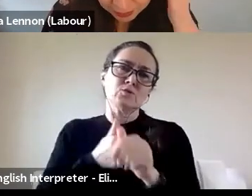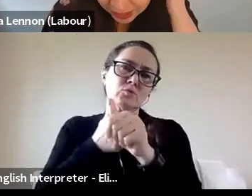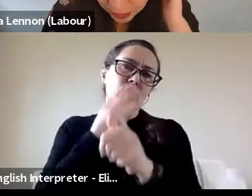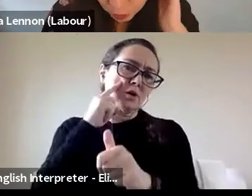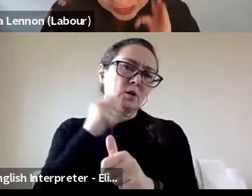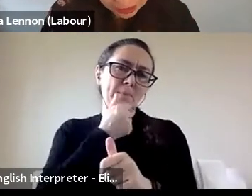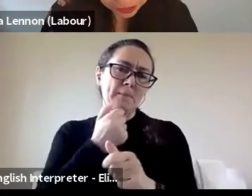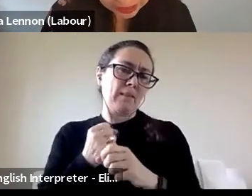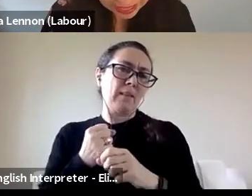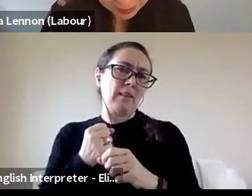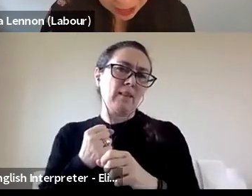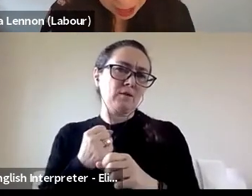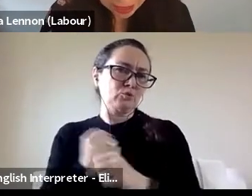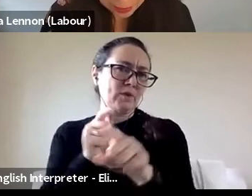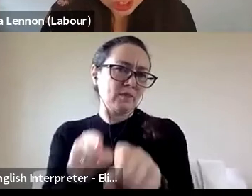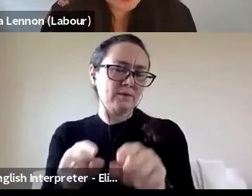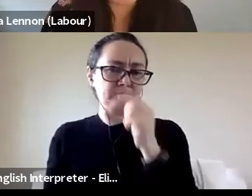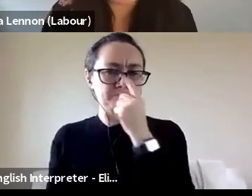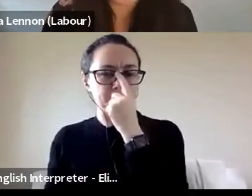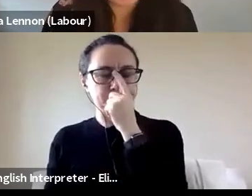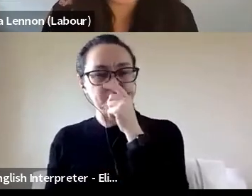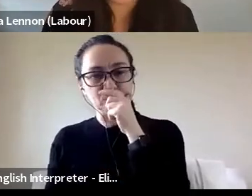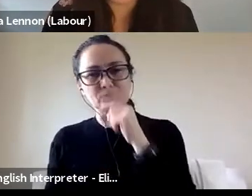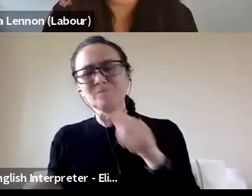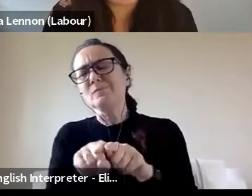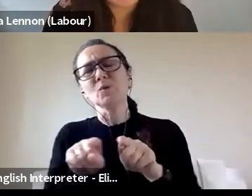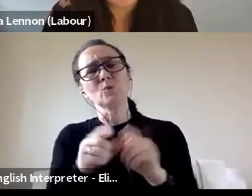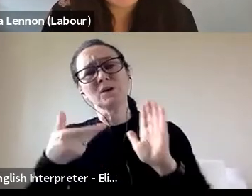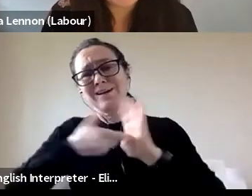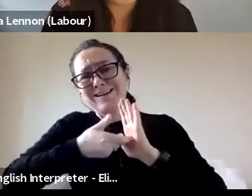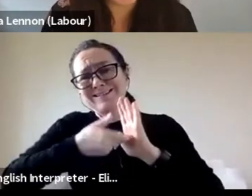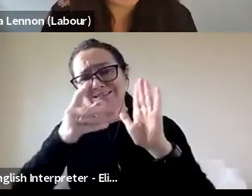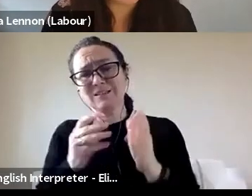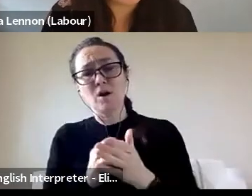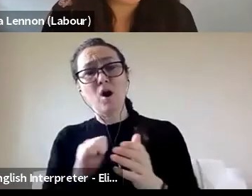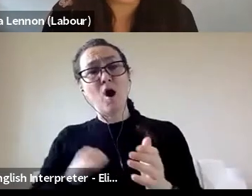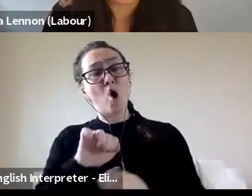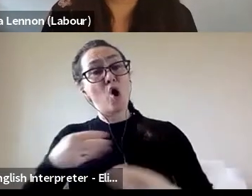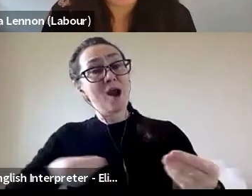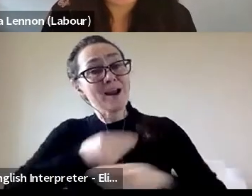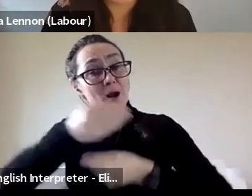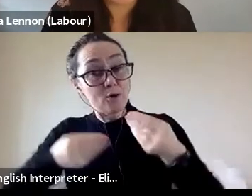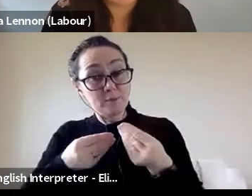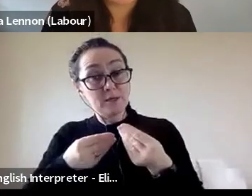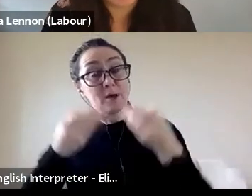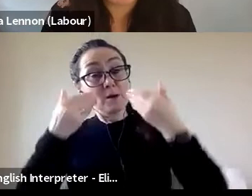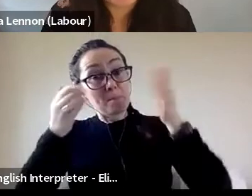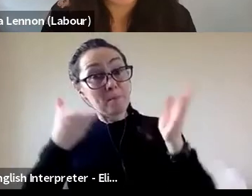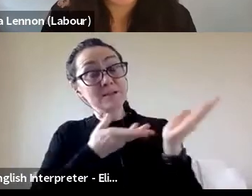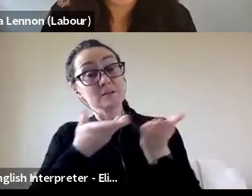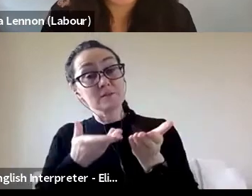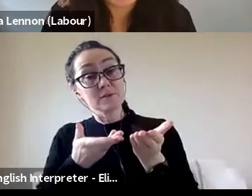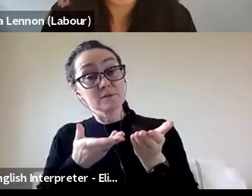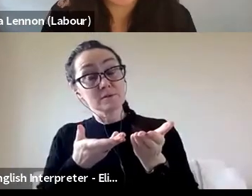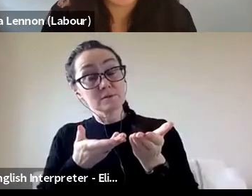I know we're tight for time, but I would just make the point that our economy and our public services would collapse without